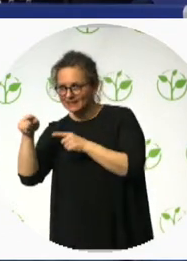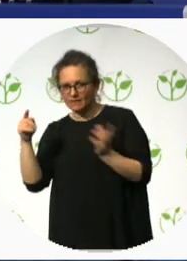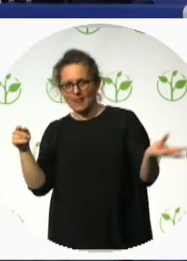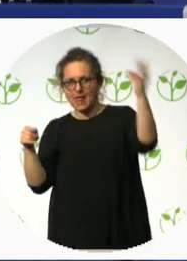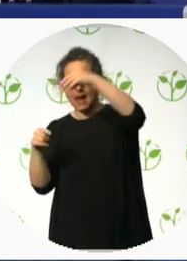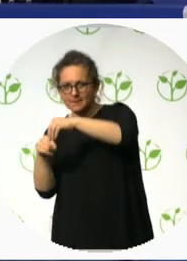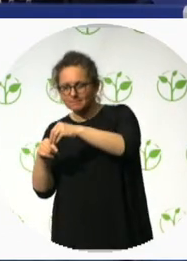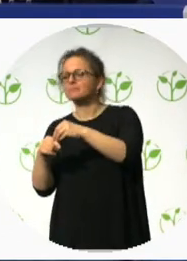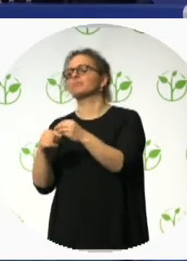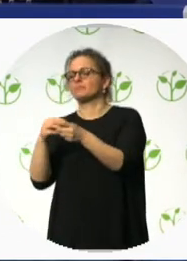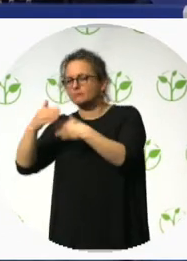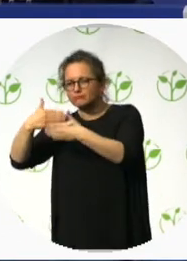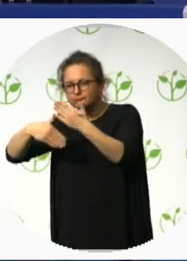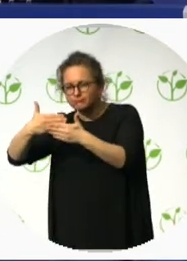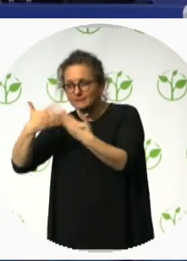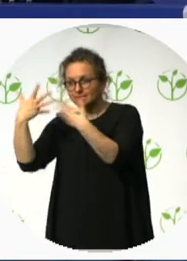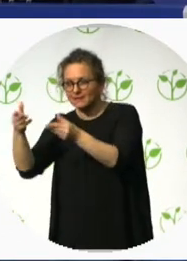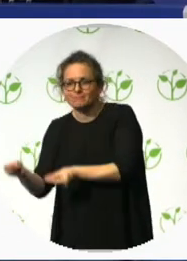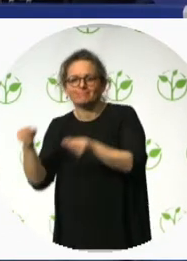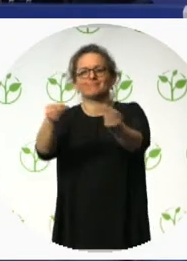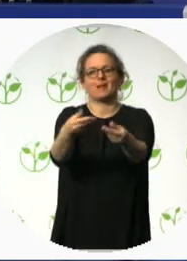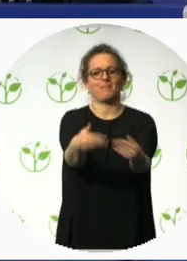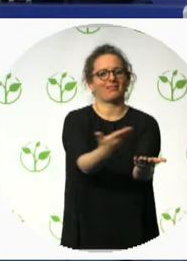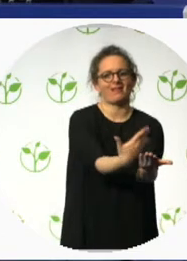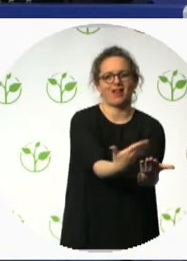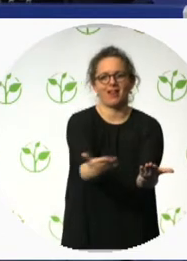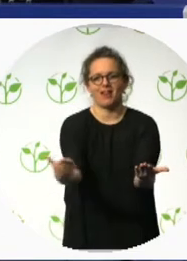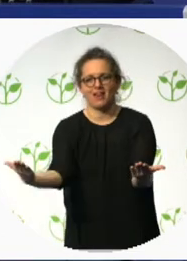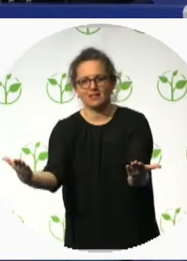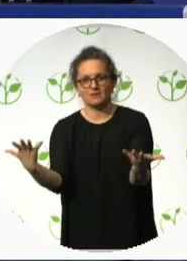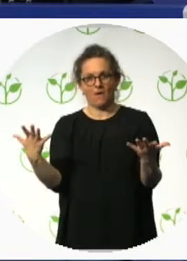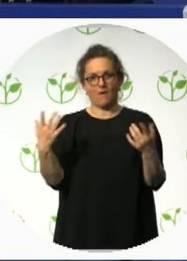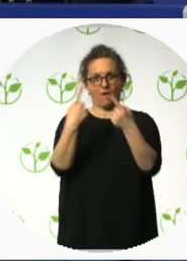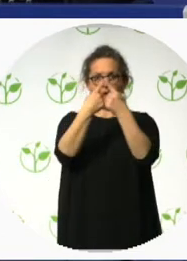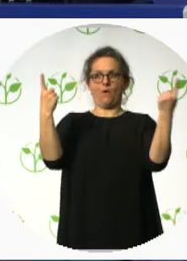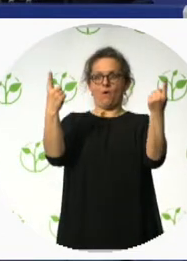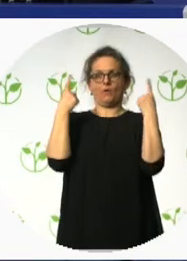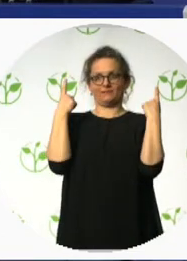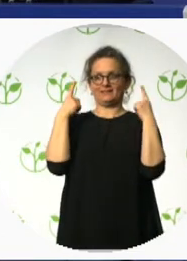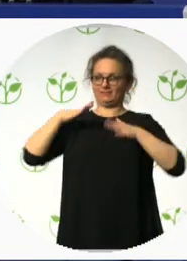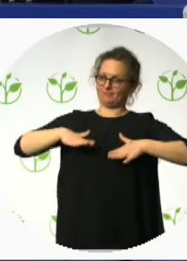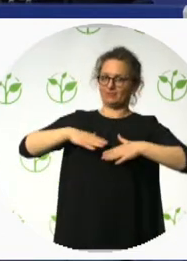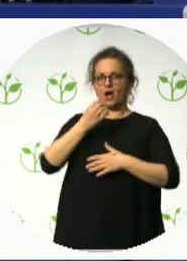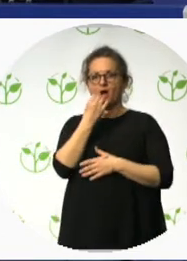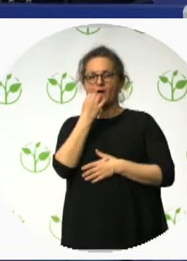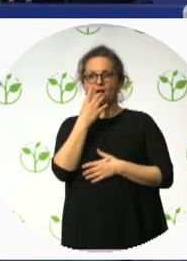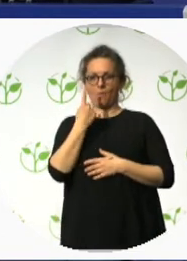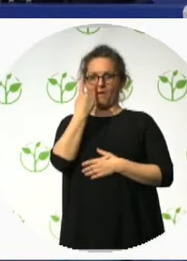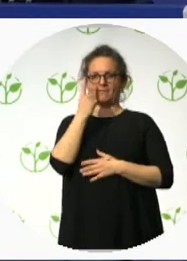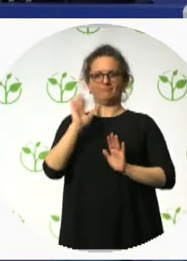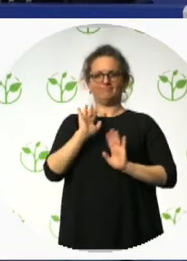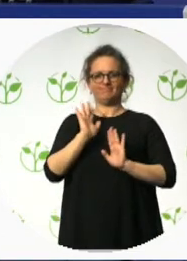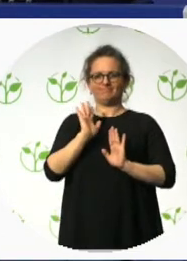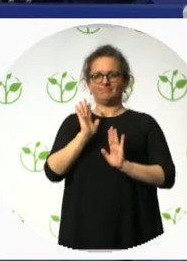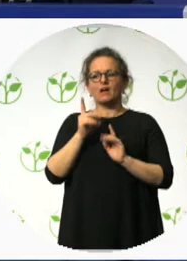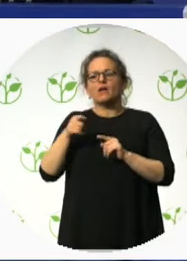graduates, not by me in Hong Kong and not by any professors in Hong Kong. What we do in Hong Kong is to maintain the Asian Sign Bank